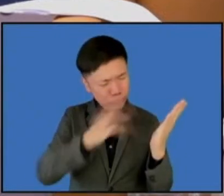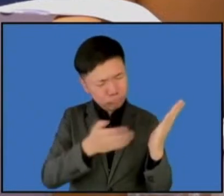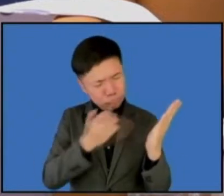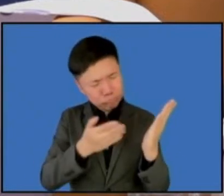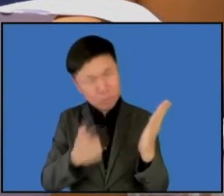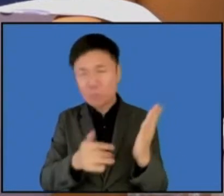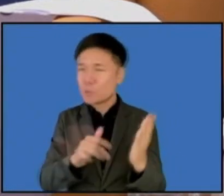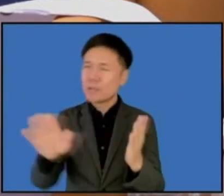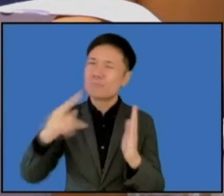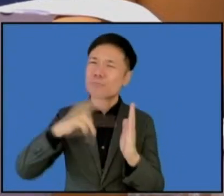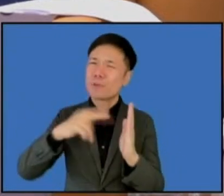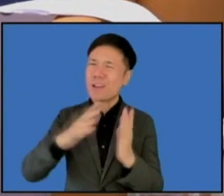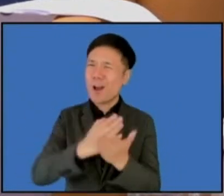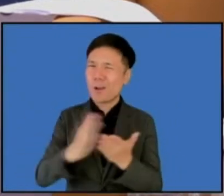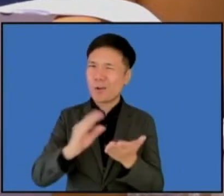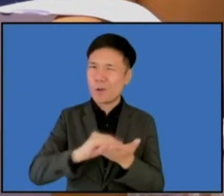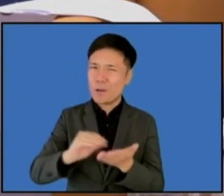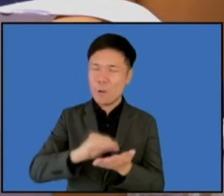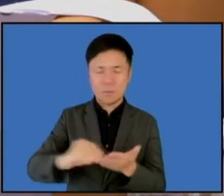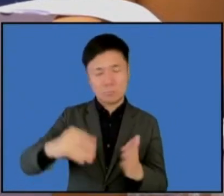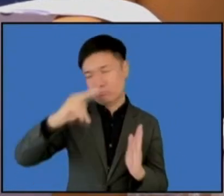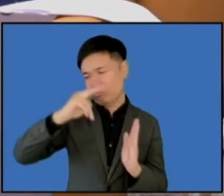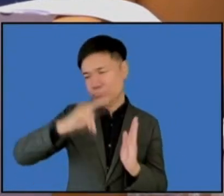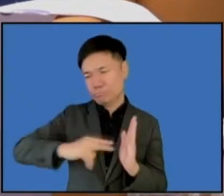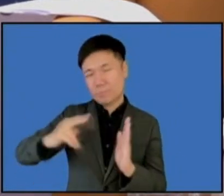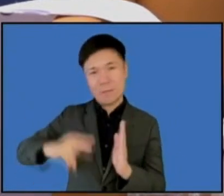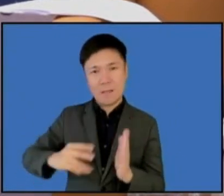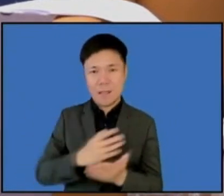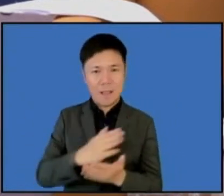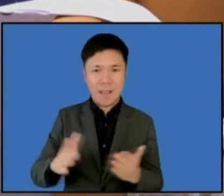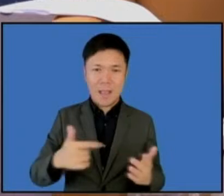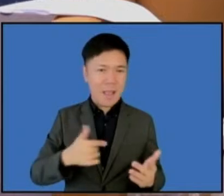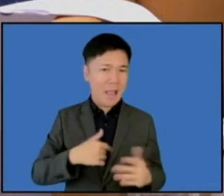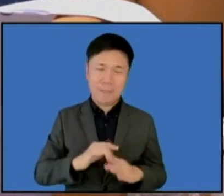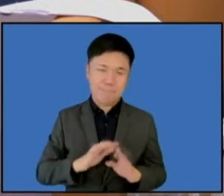free to browse. I won't list them here. I'm in no position, actually.